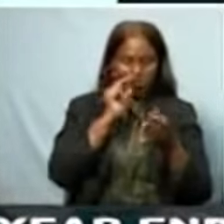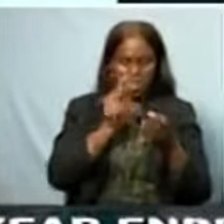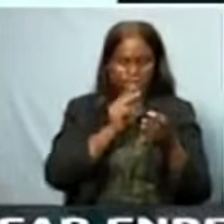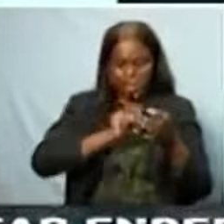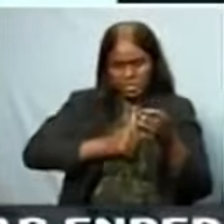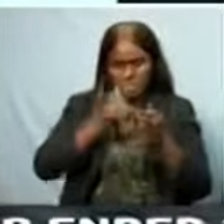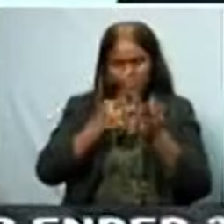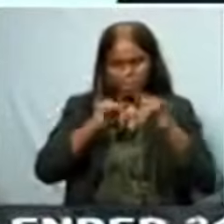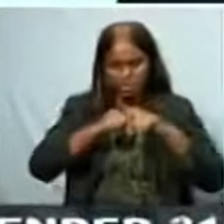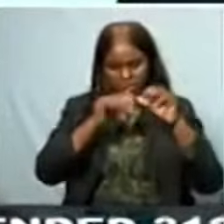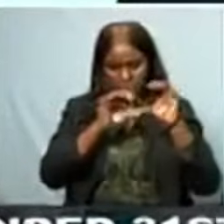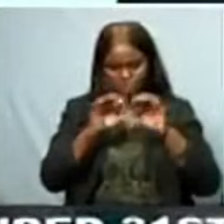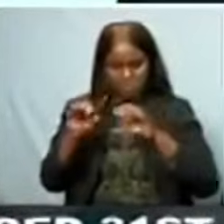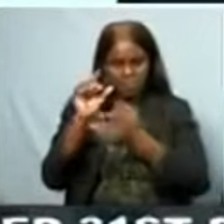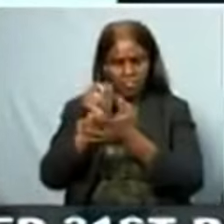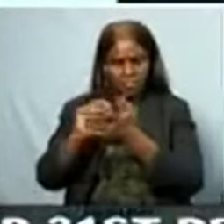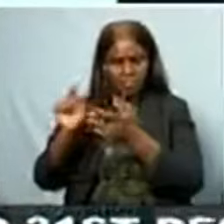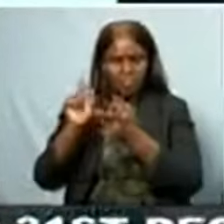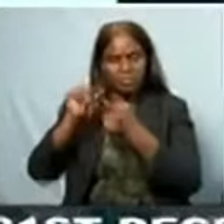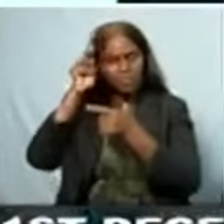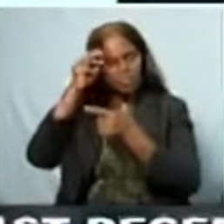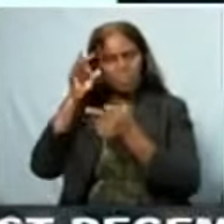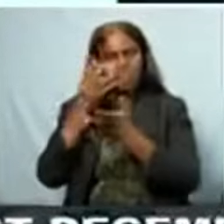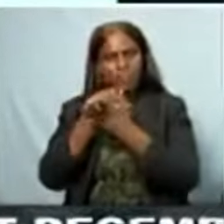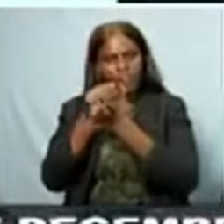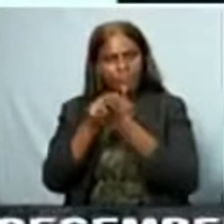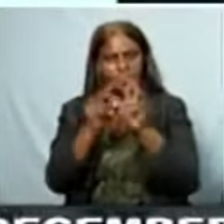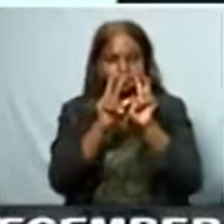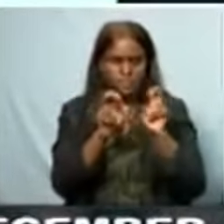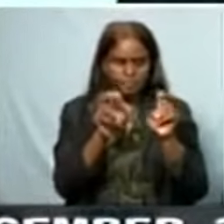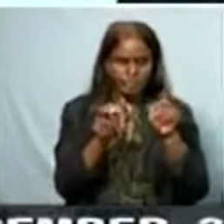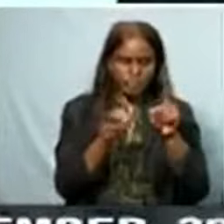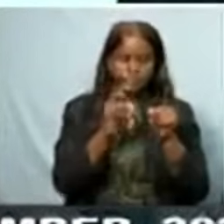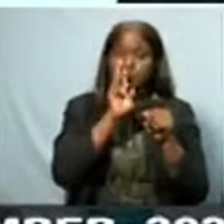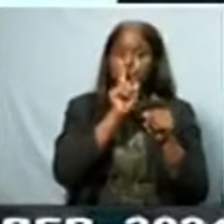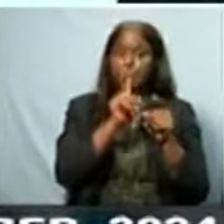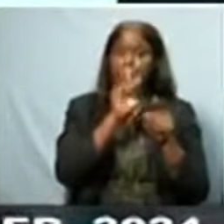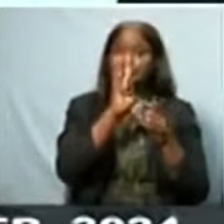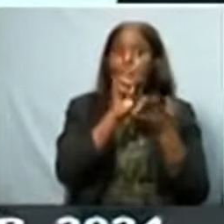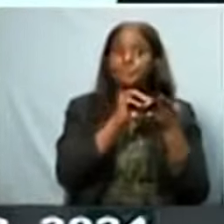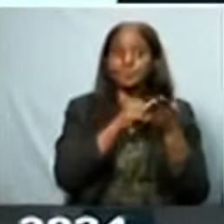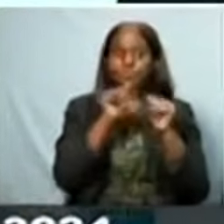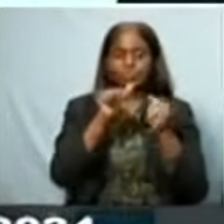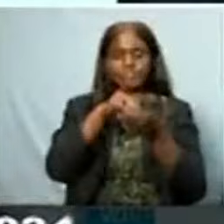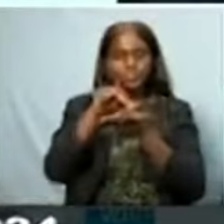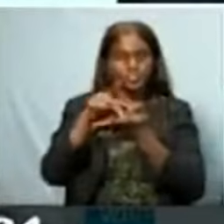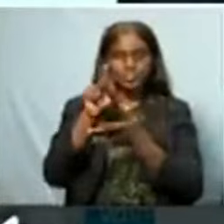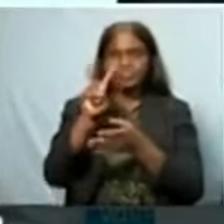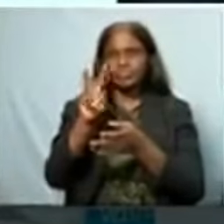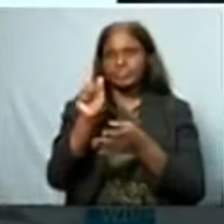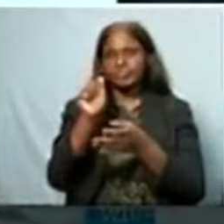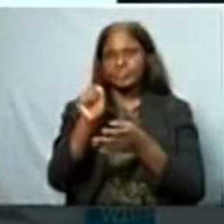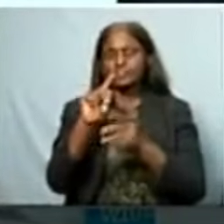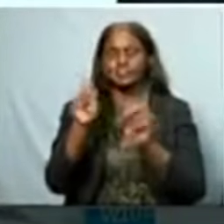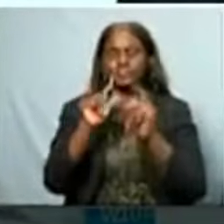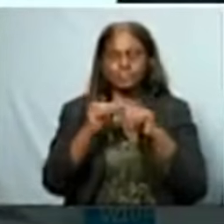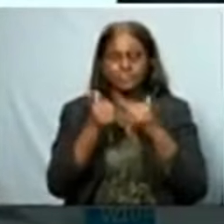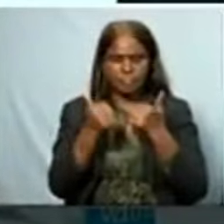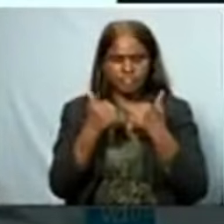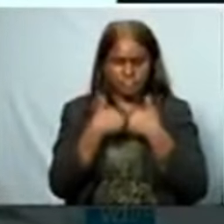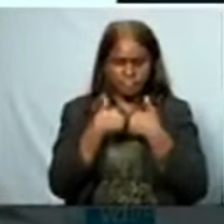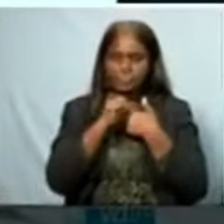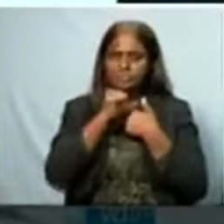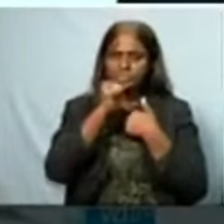did, we just wrote to Ministry of Finance to verify whether this 4 million can be paid as VAT. So that's where we are. We